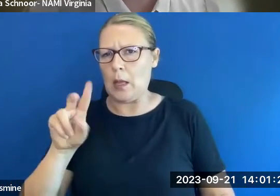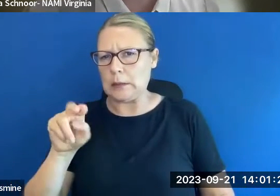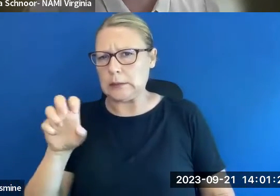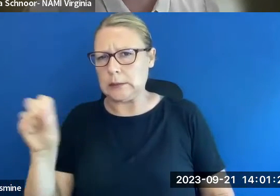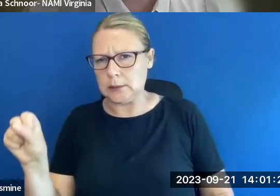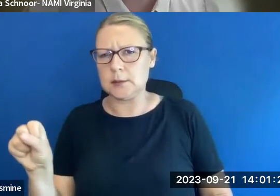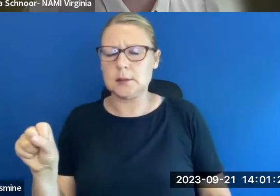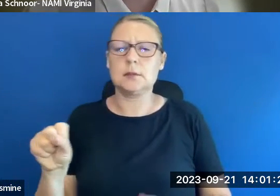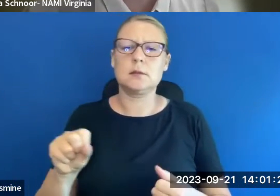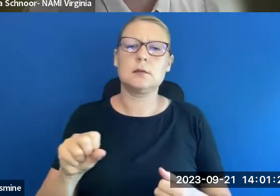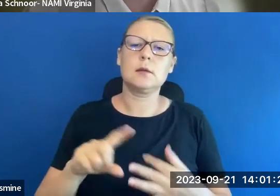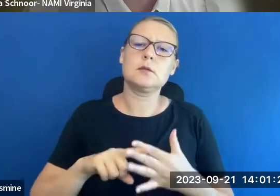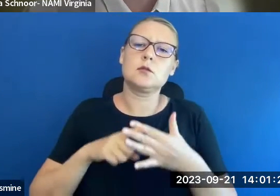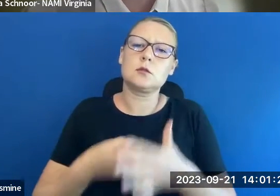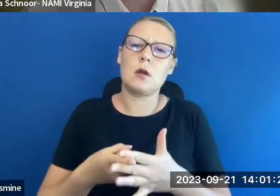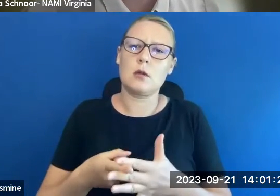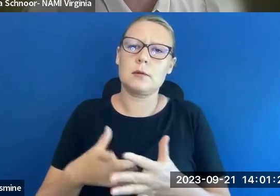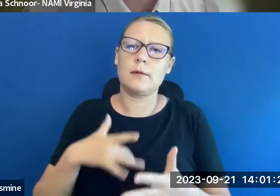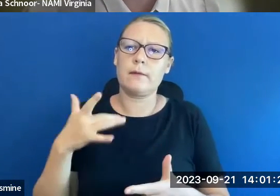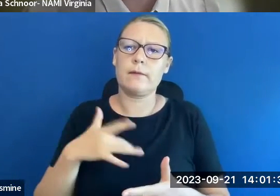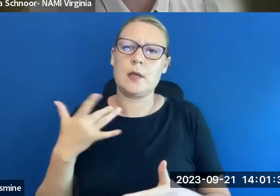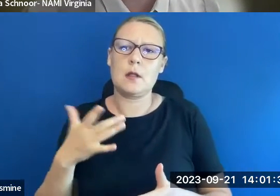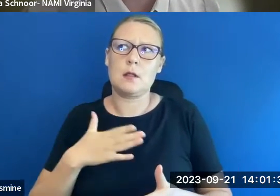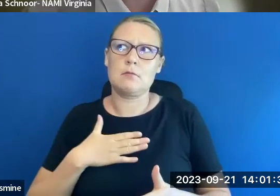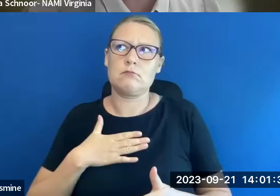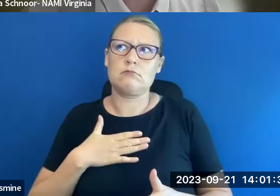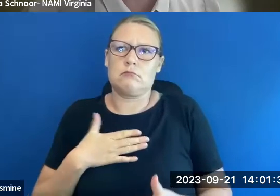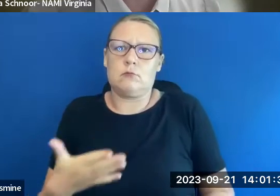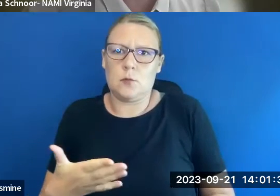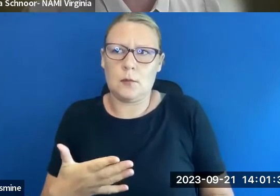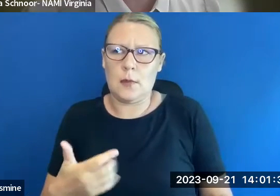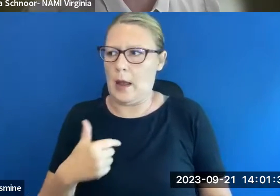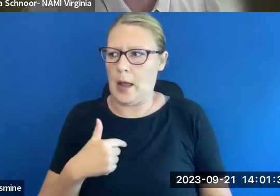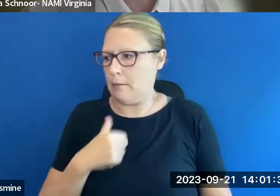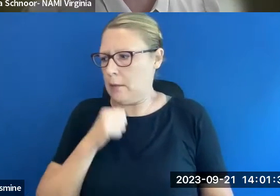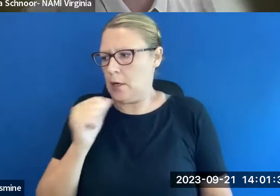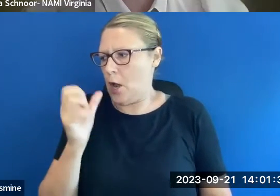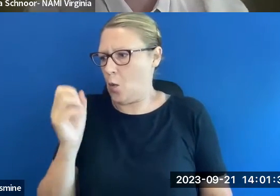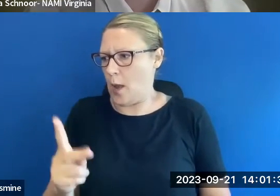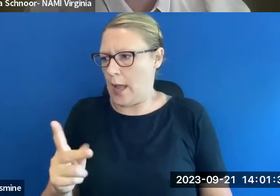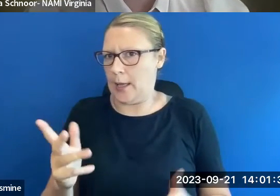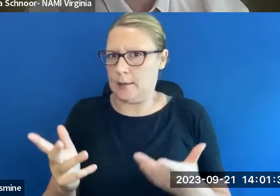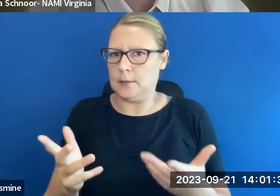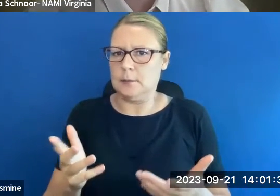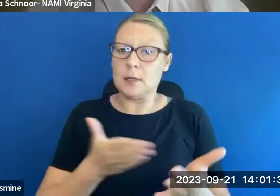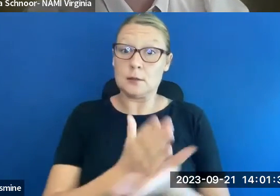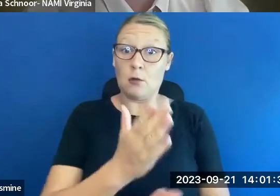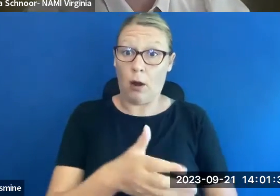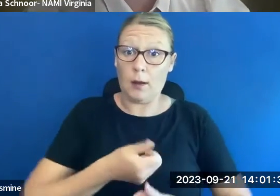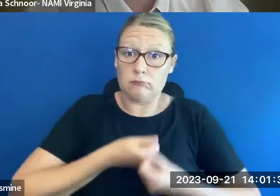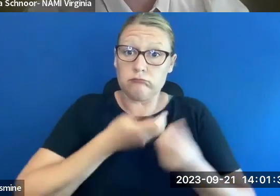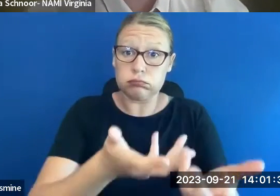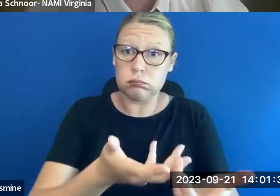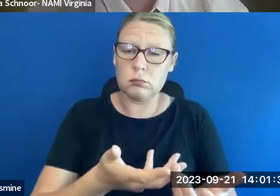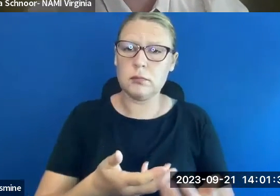feel okay with admitting when they weren't okay, that, they were experiencing feelings that were